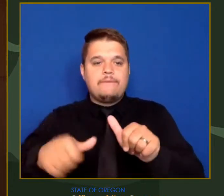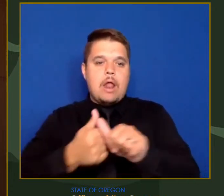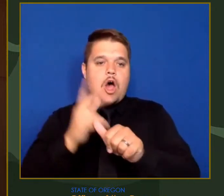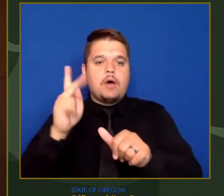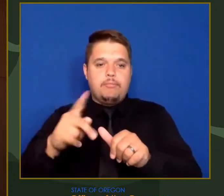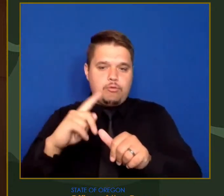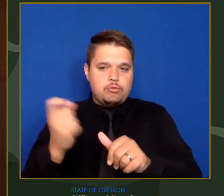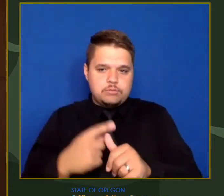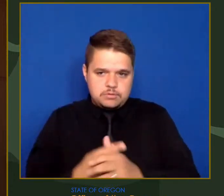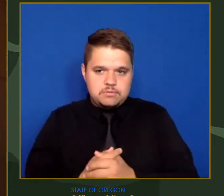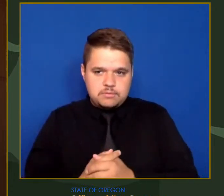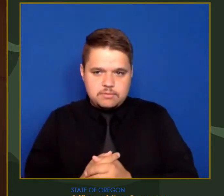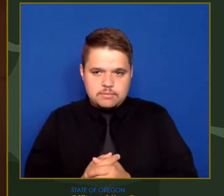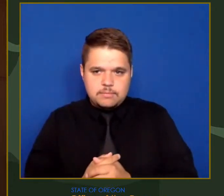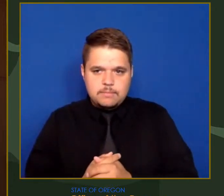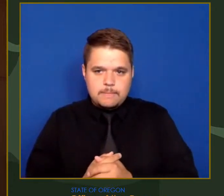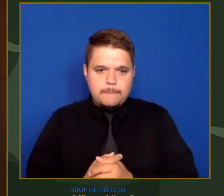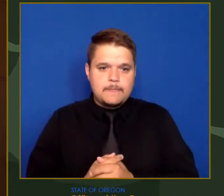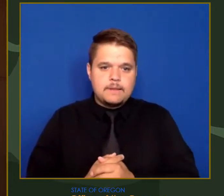time.